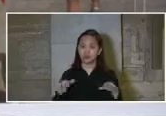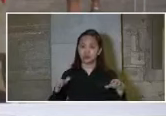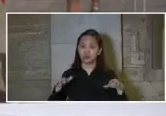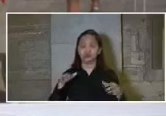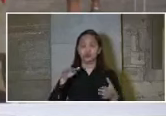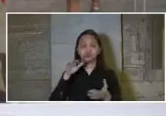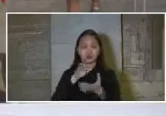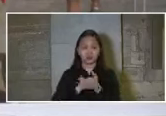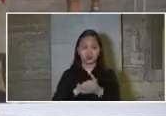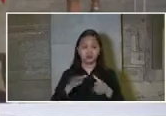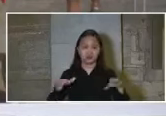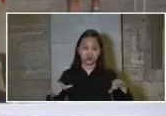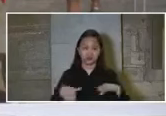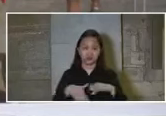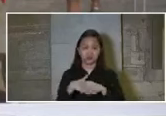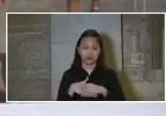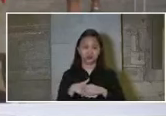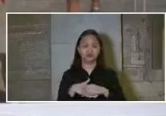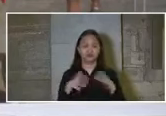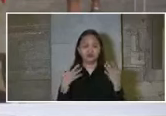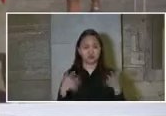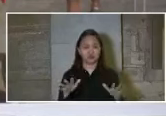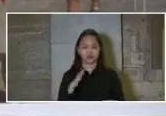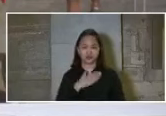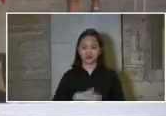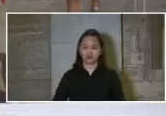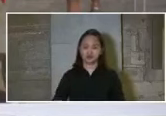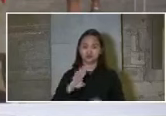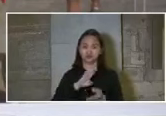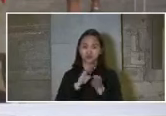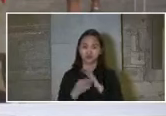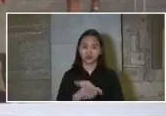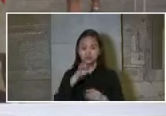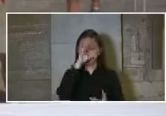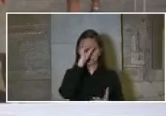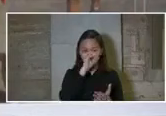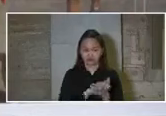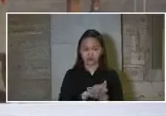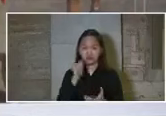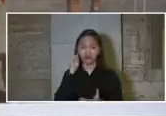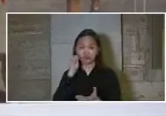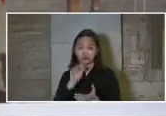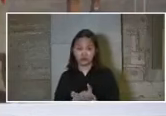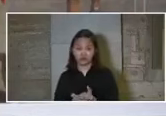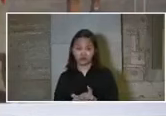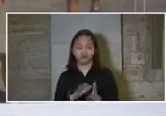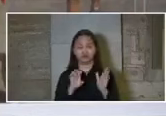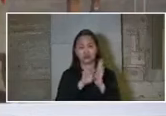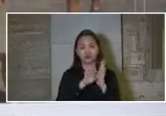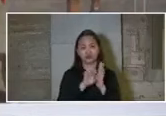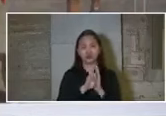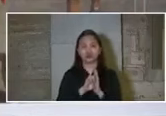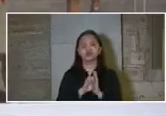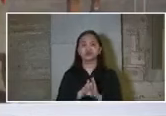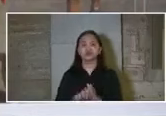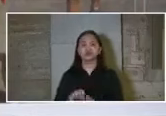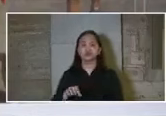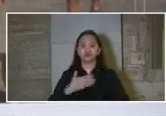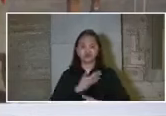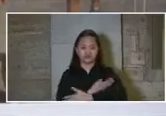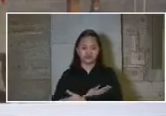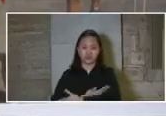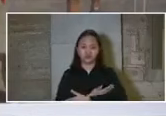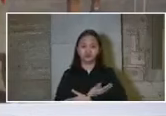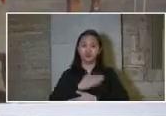are reborn to become husband and wife. When a child is born to a woman, that woman